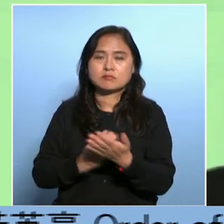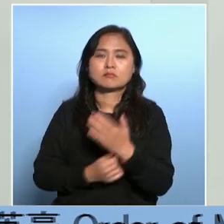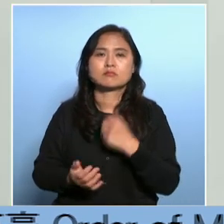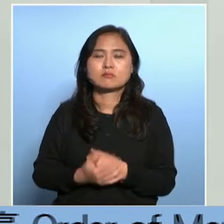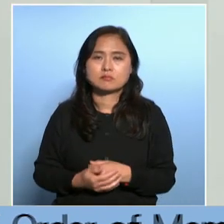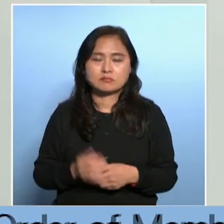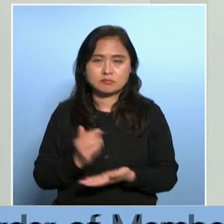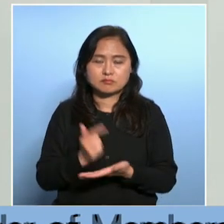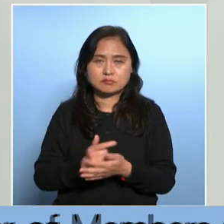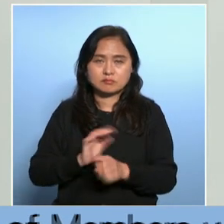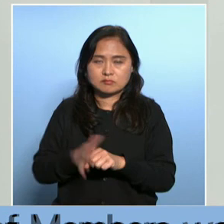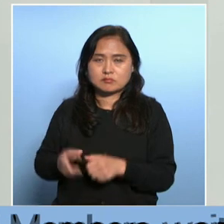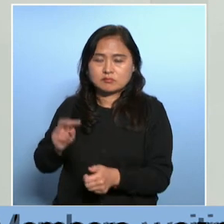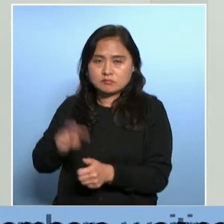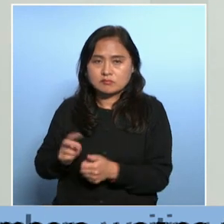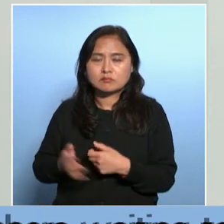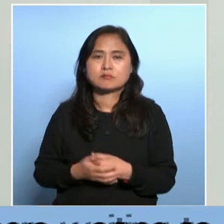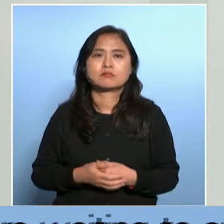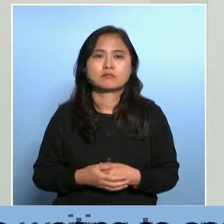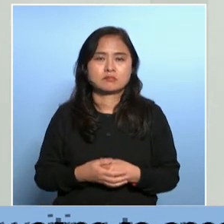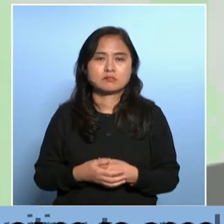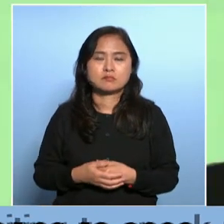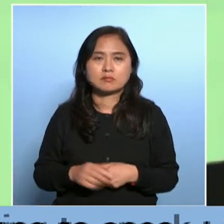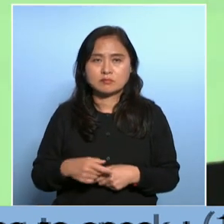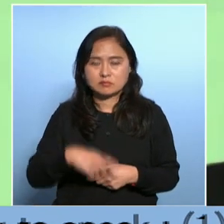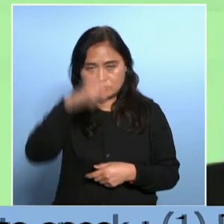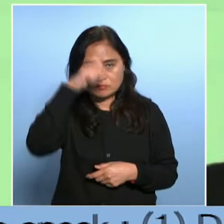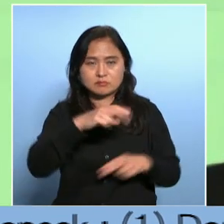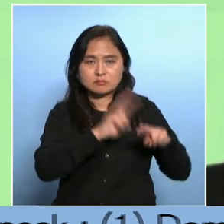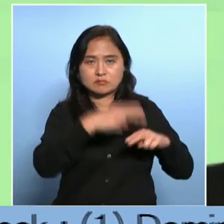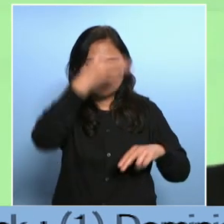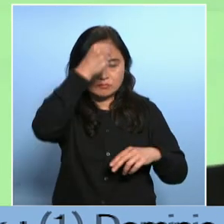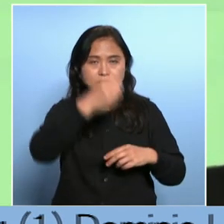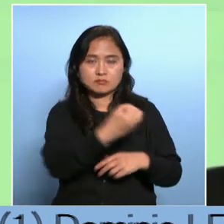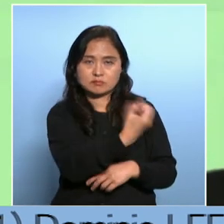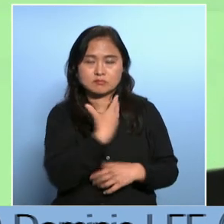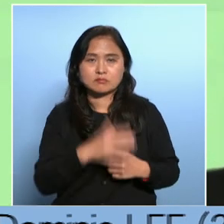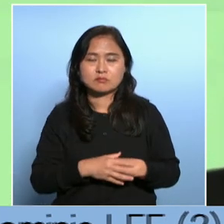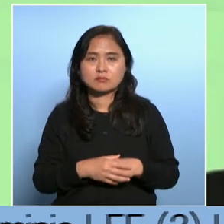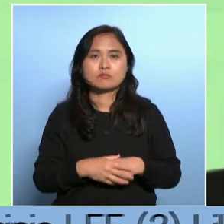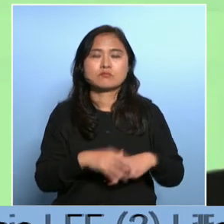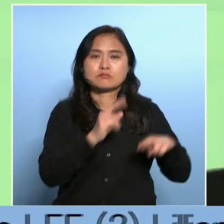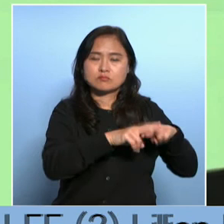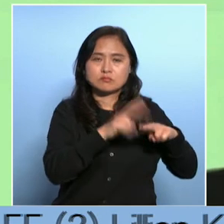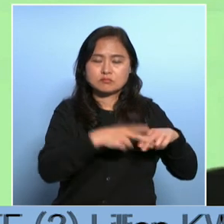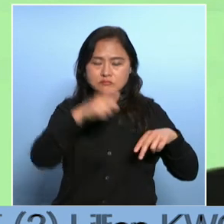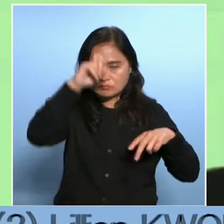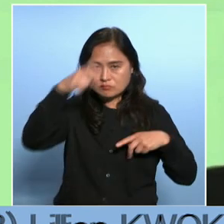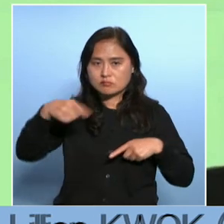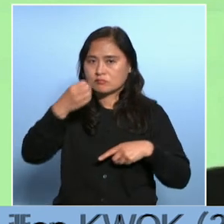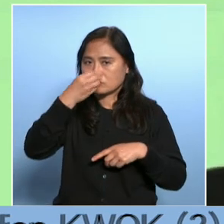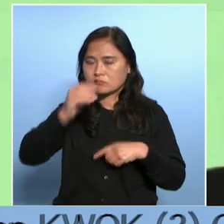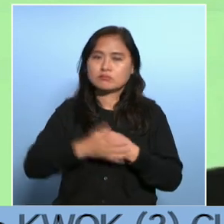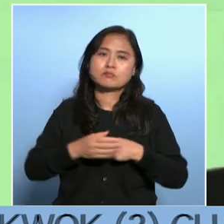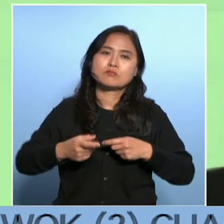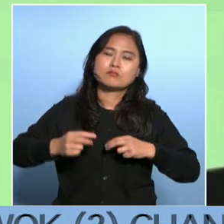this task completed as a matter of top priority. I am always mindful about the